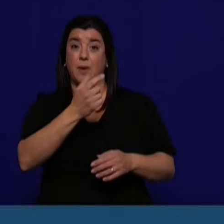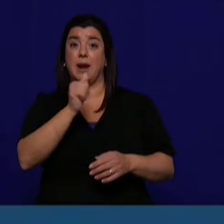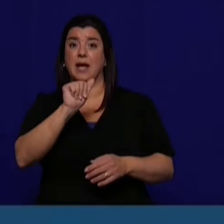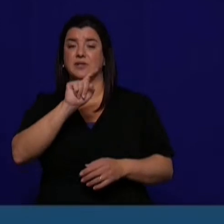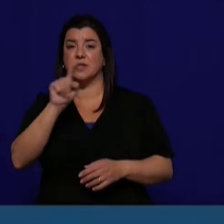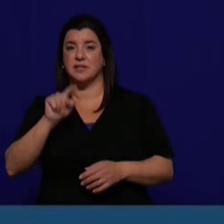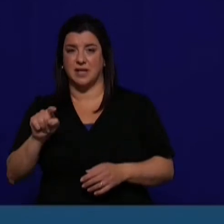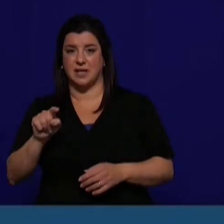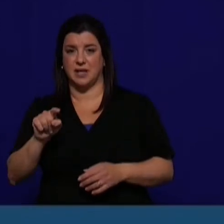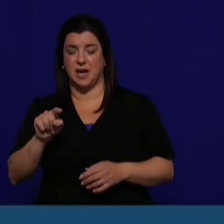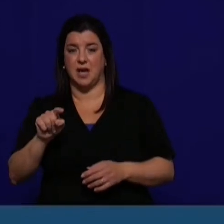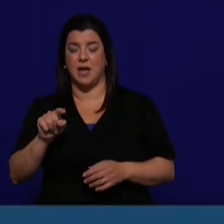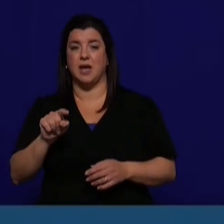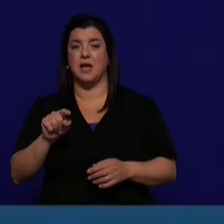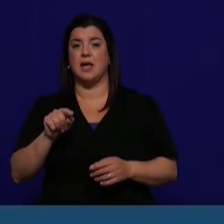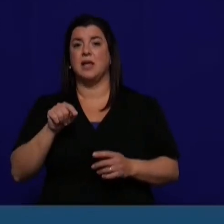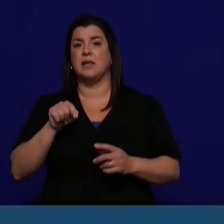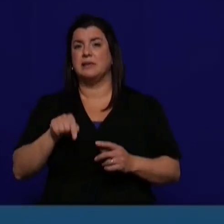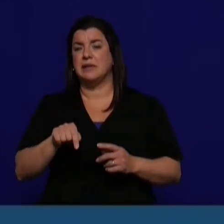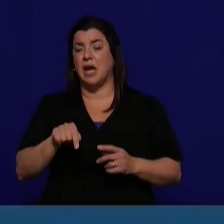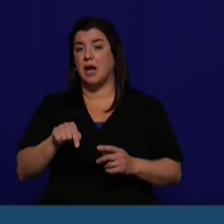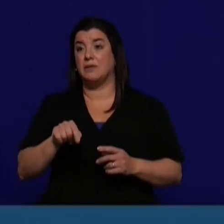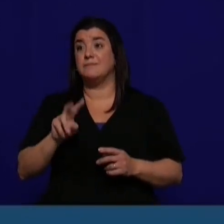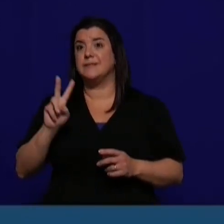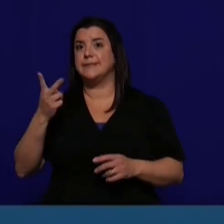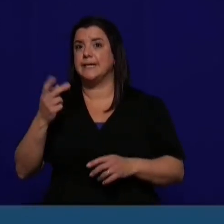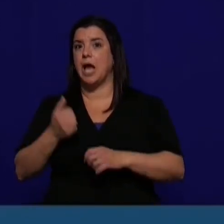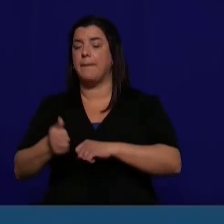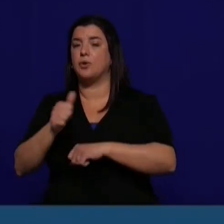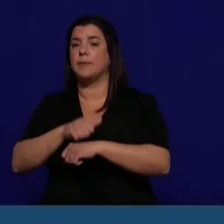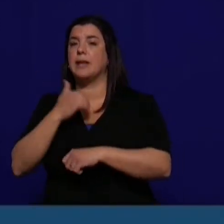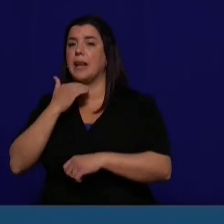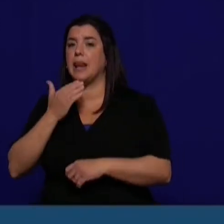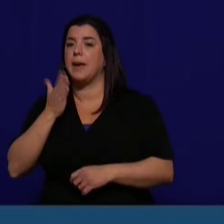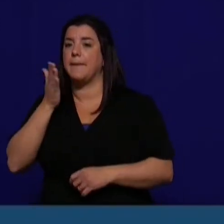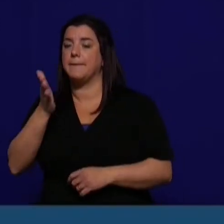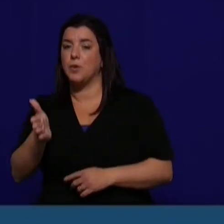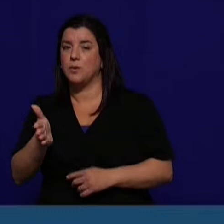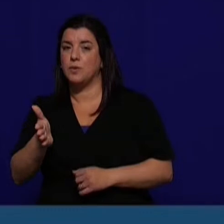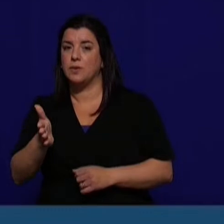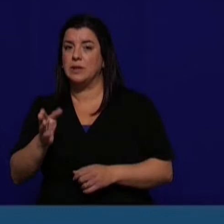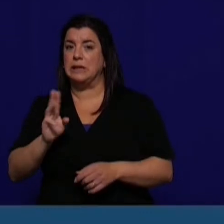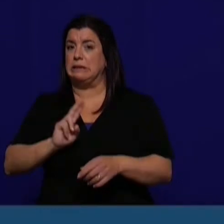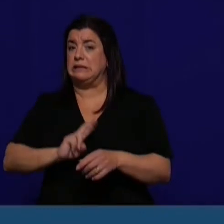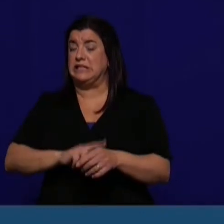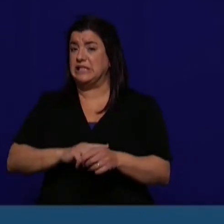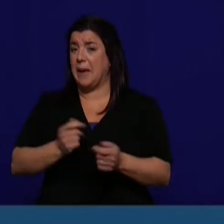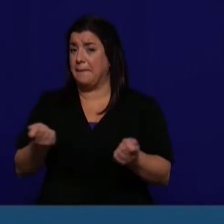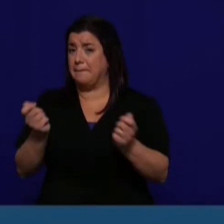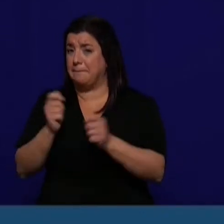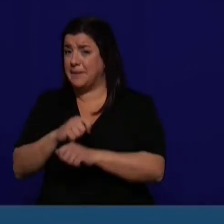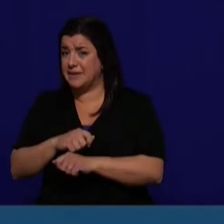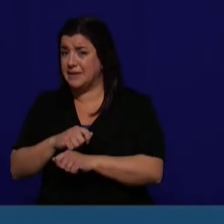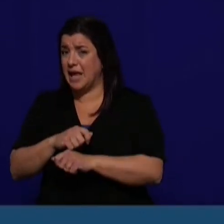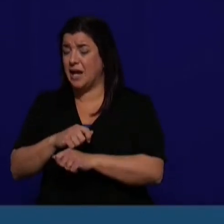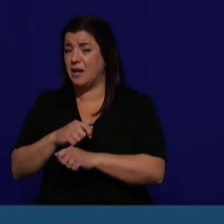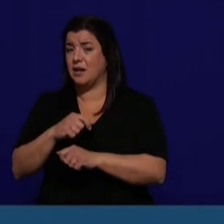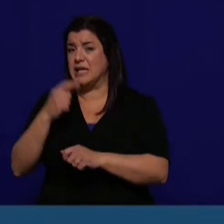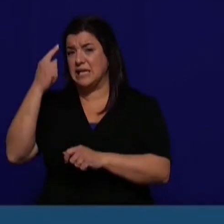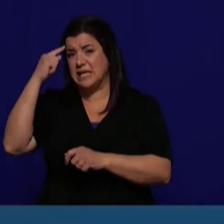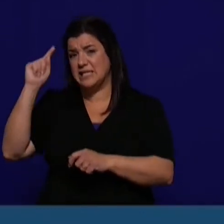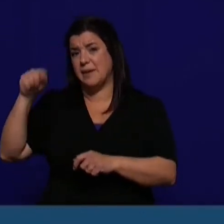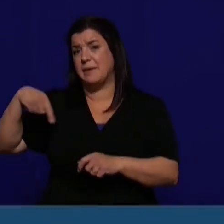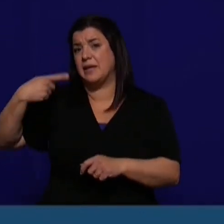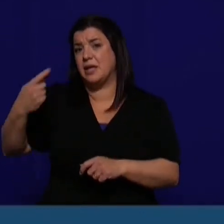second jab, can they eventually take either Pfizer or Moderna instead? And if so, when is the earliest that they can